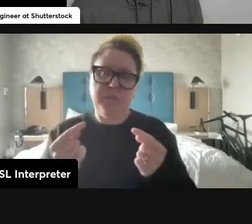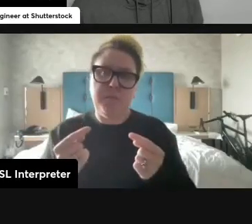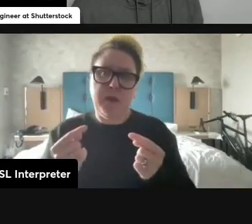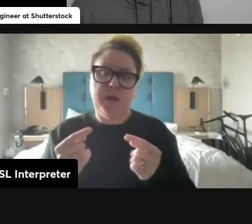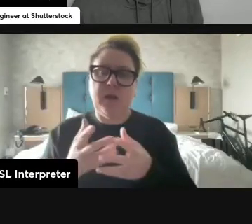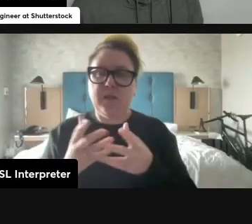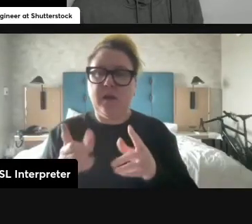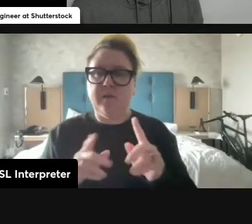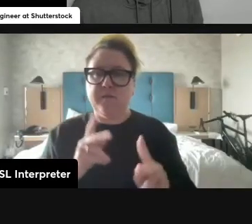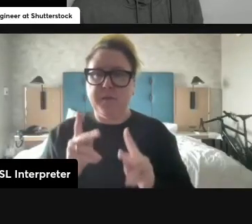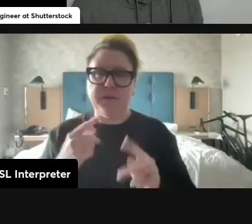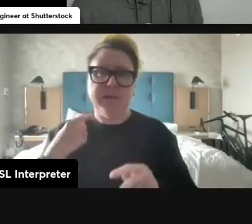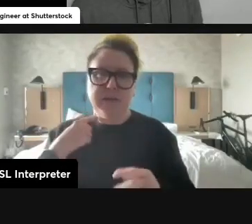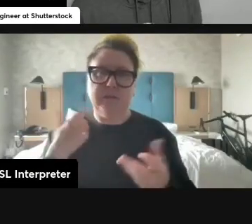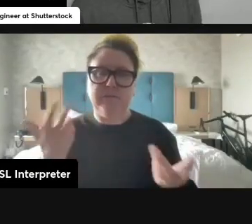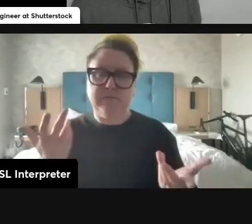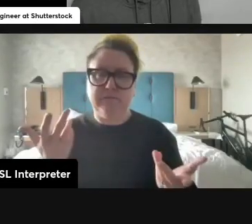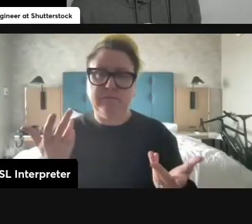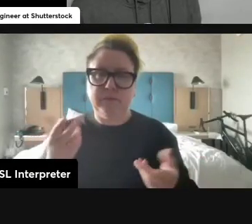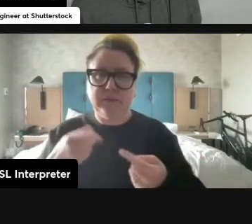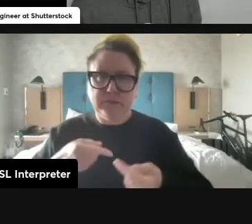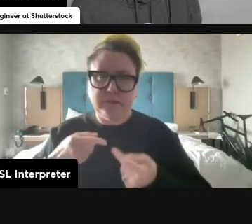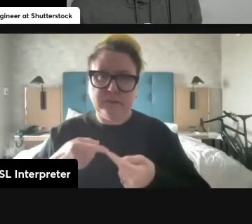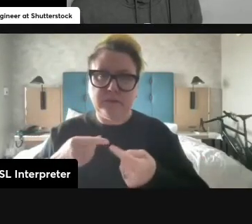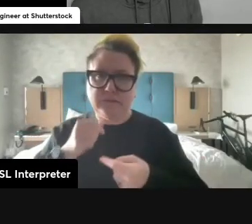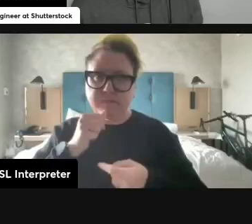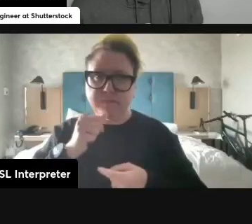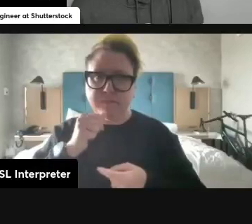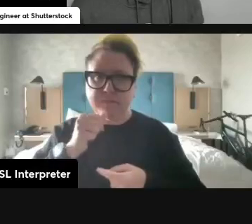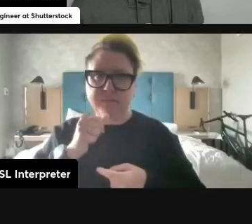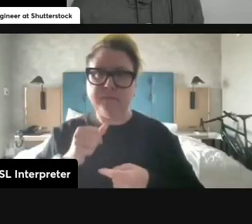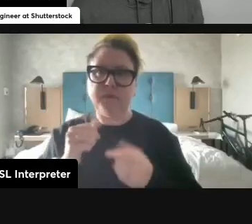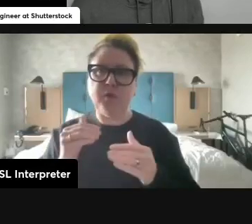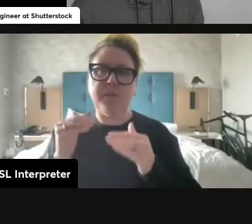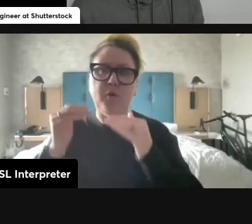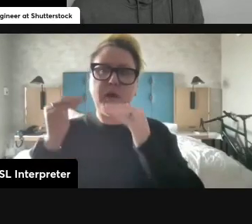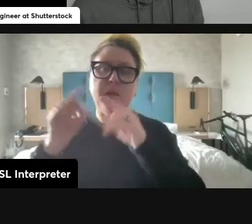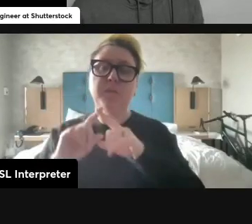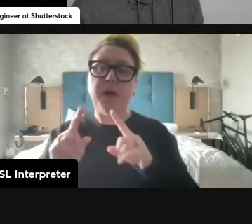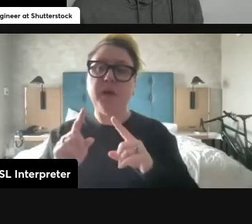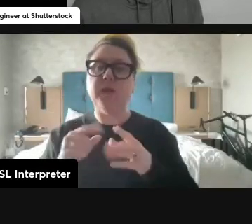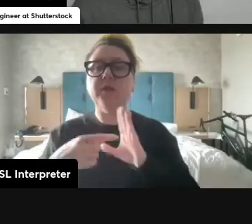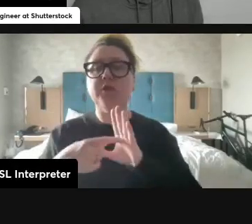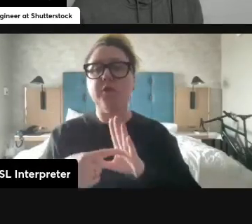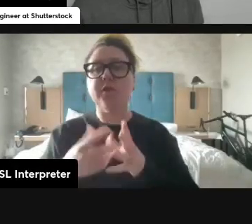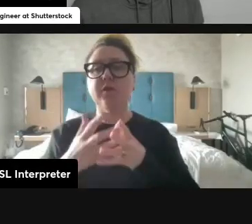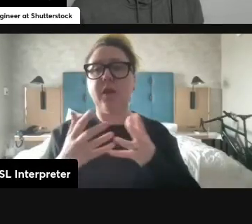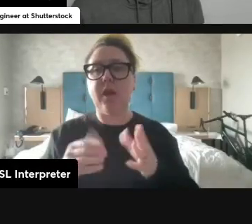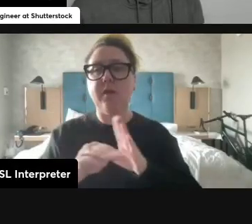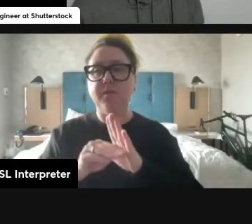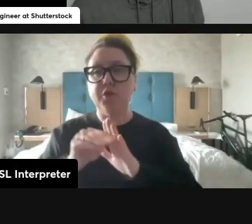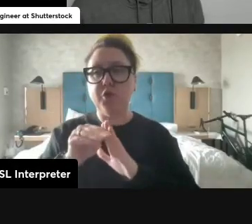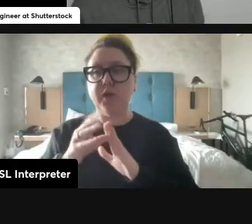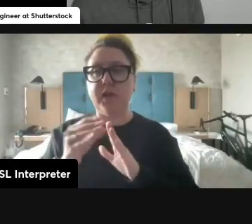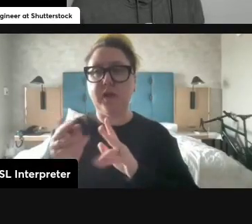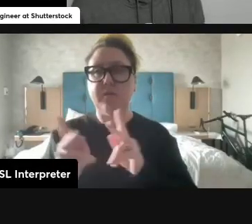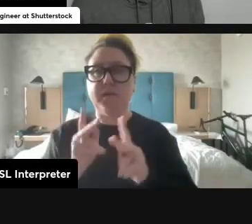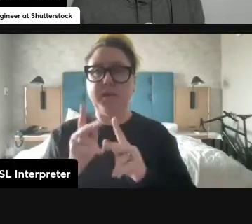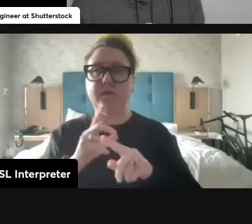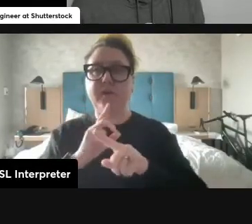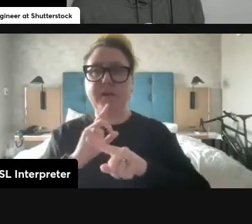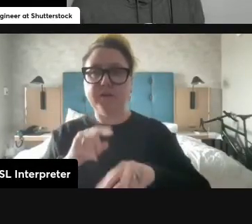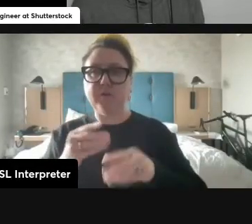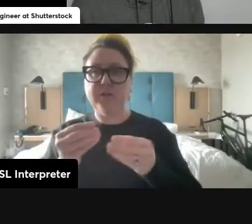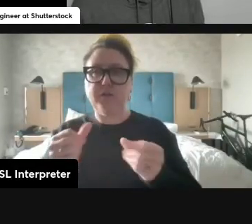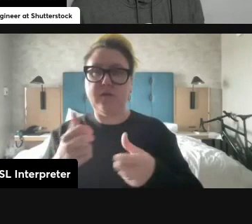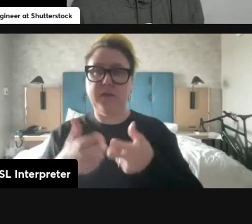lot of people's neck to do that, to keep upgrading, but it shows that there is a lot of maturity and people are answering and solving